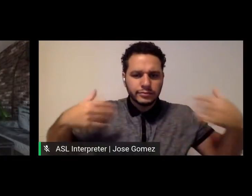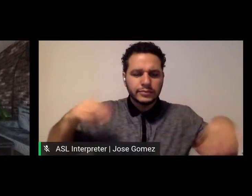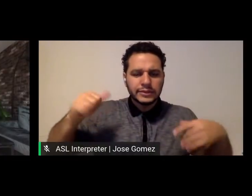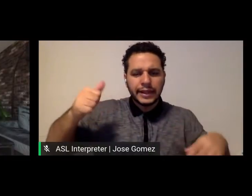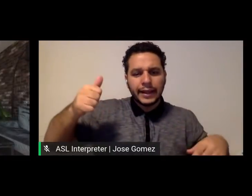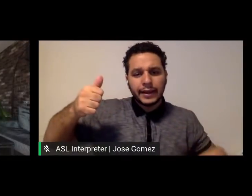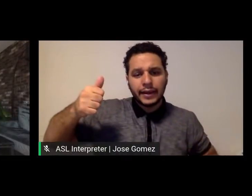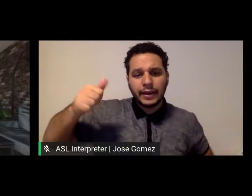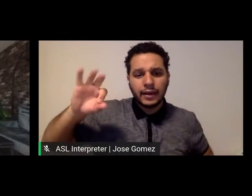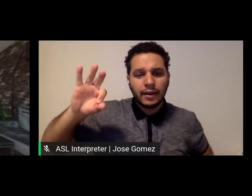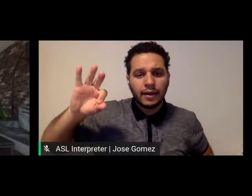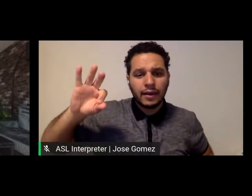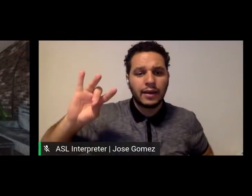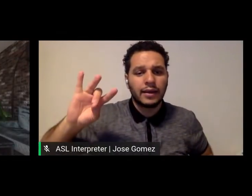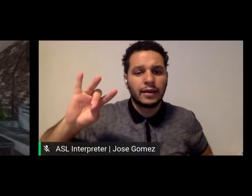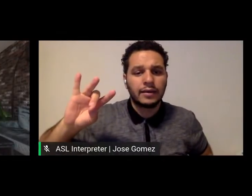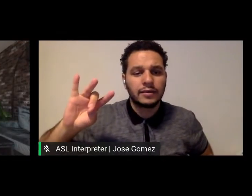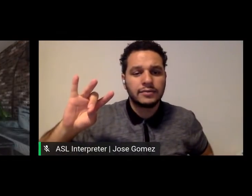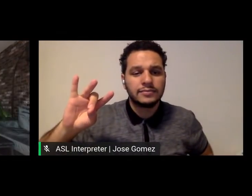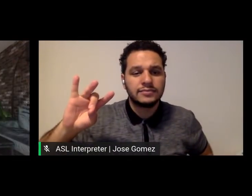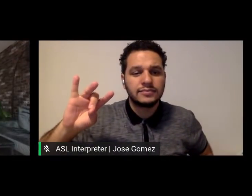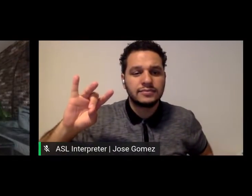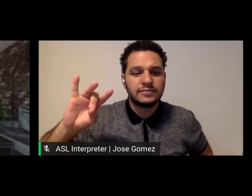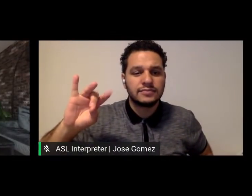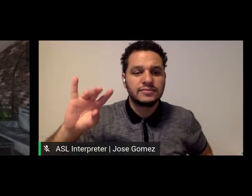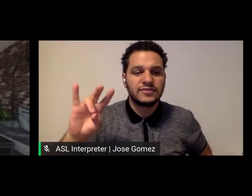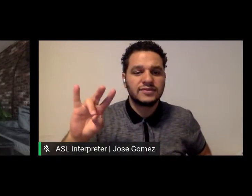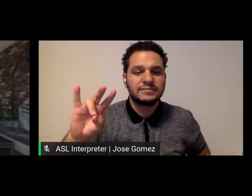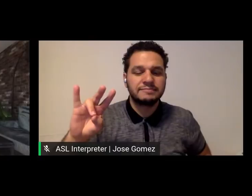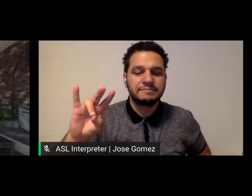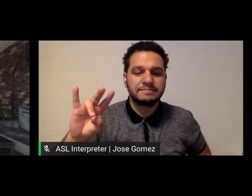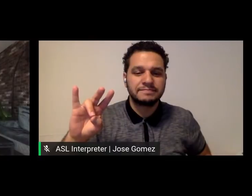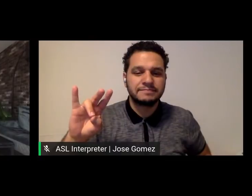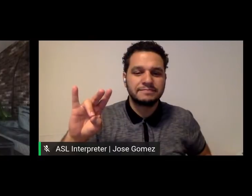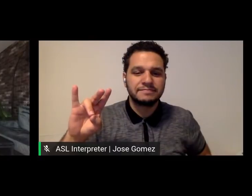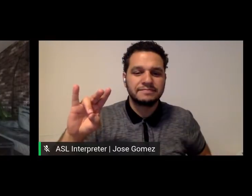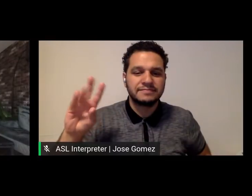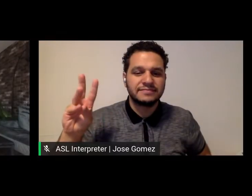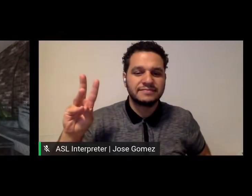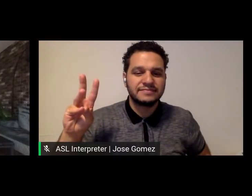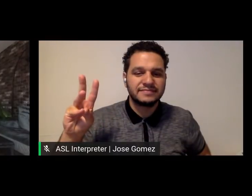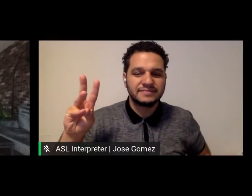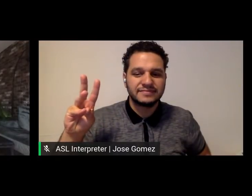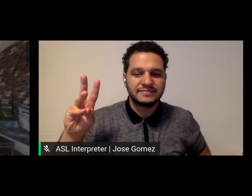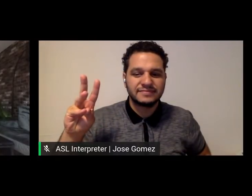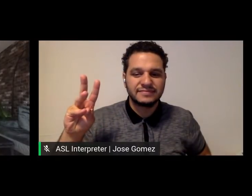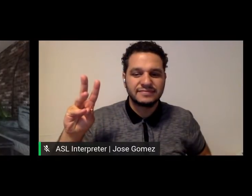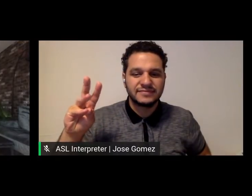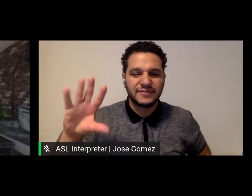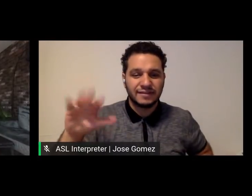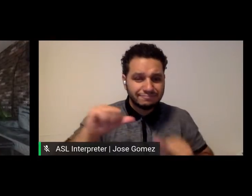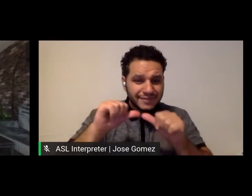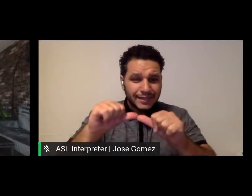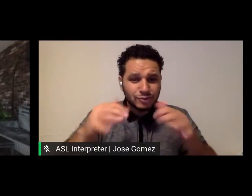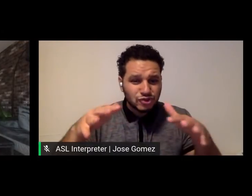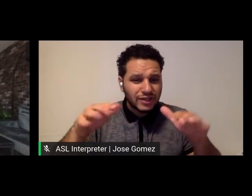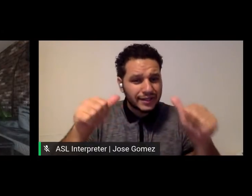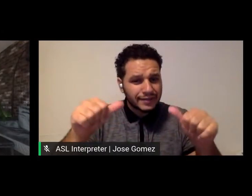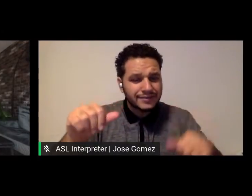9, 8, 7, 6, keep shaking,